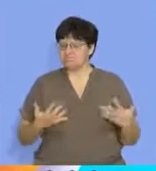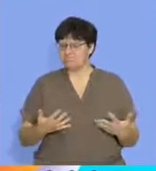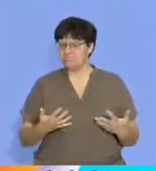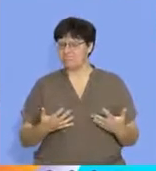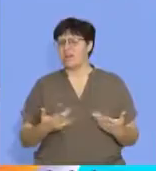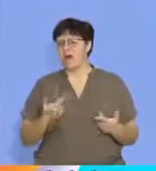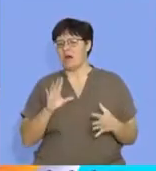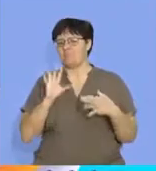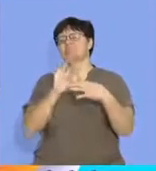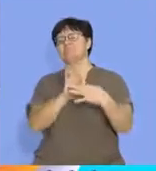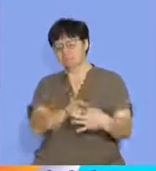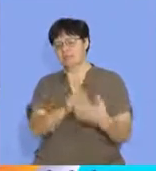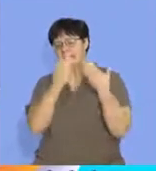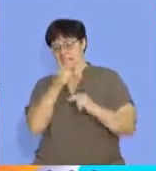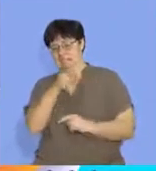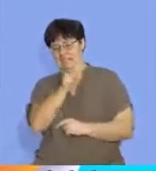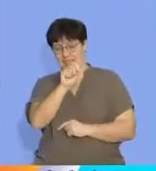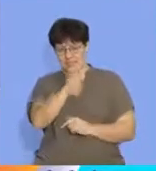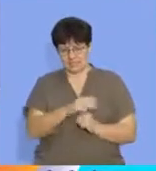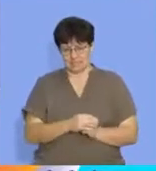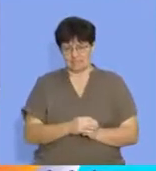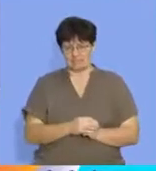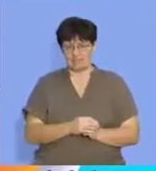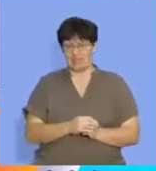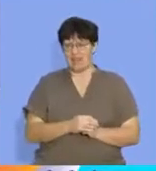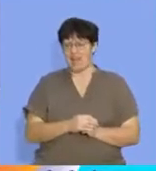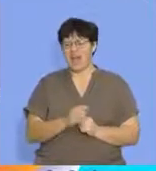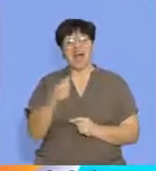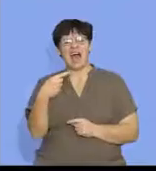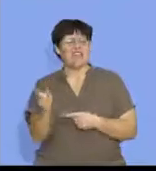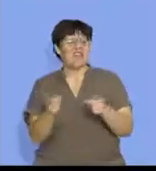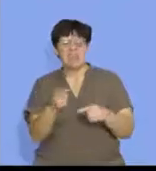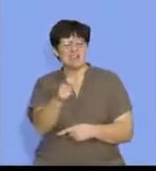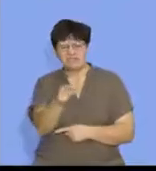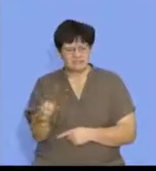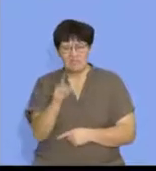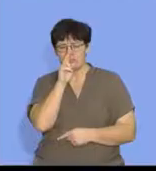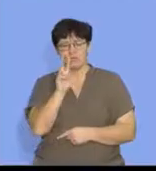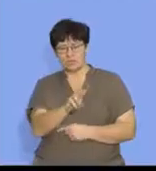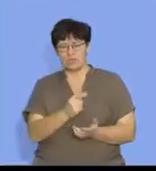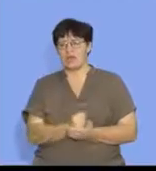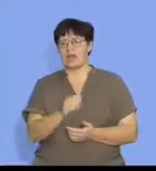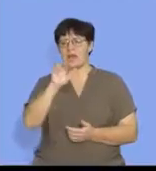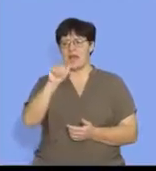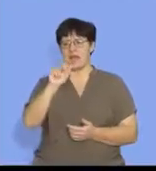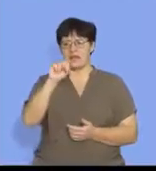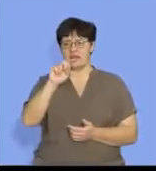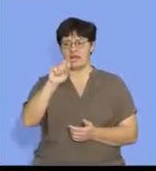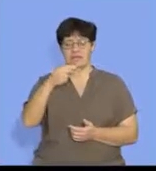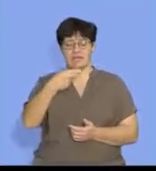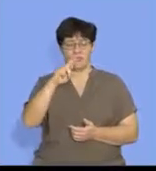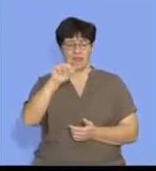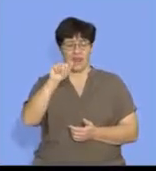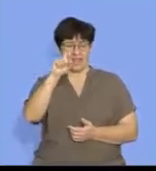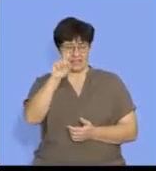you to study. The other bacterial diseases that we looked at were anthrax, right, which we get in cattle. We